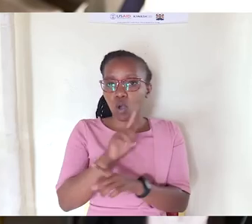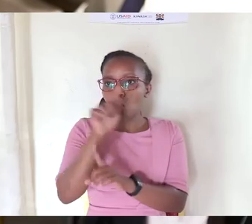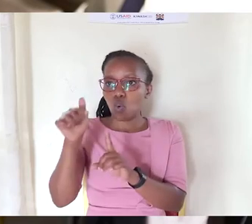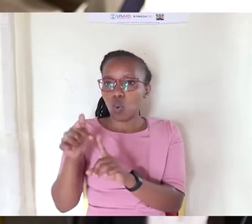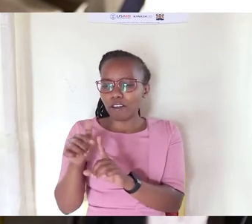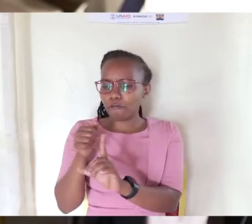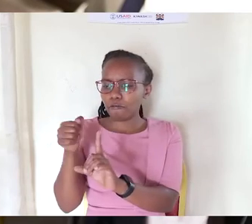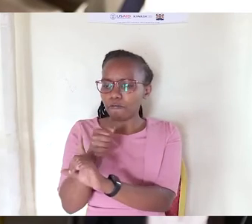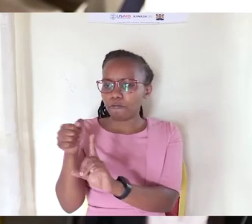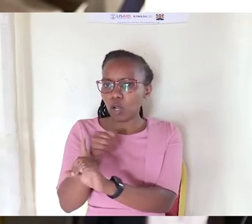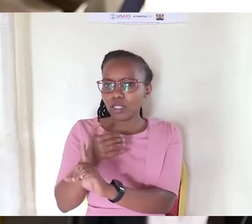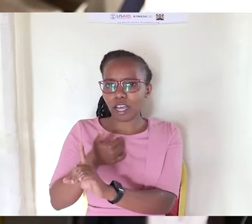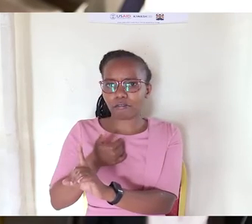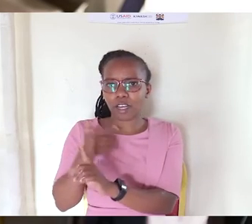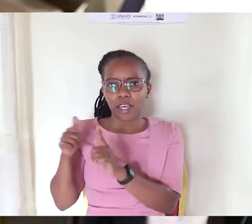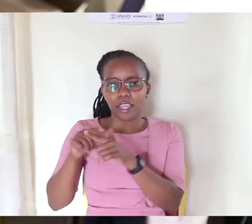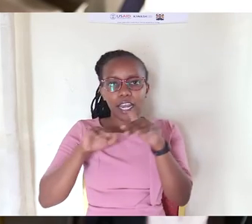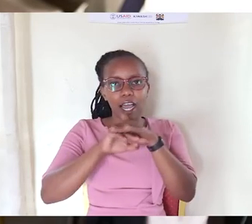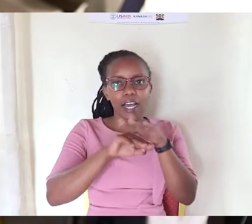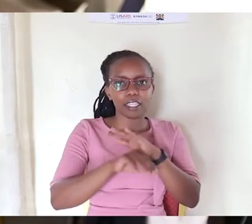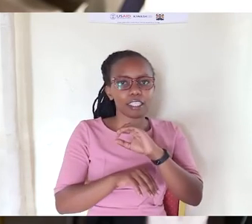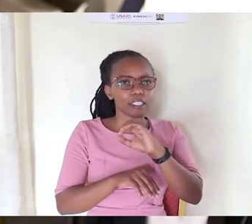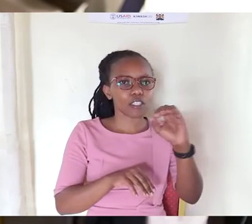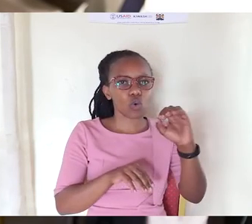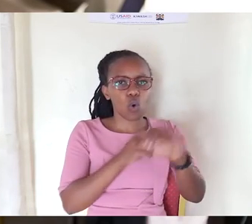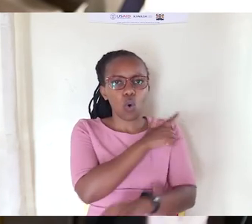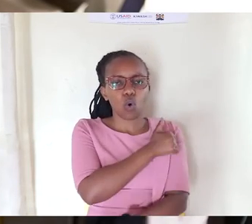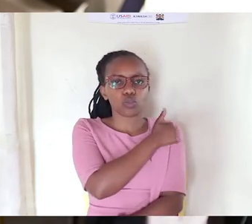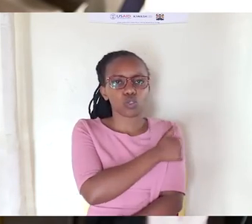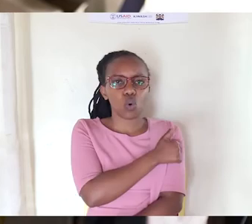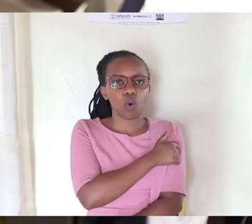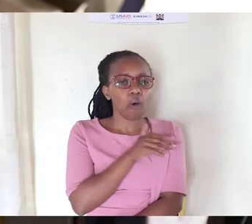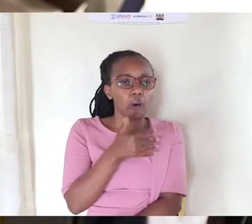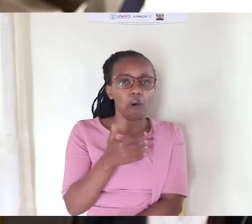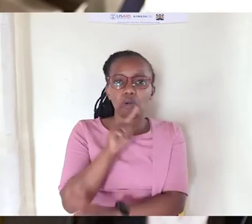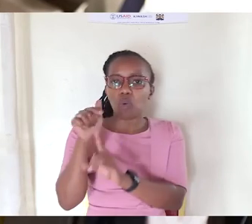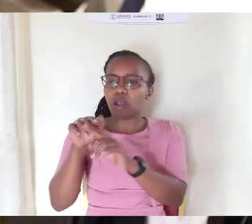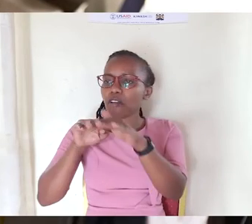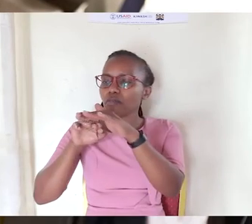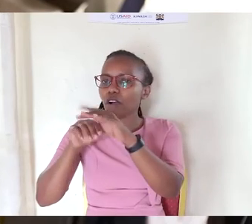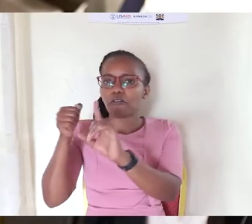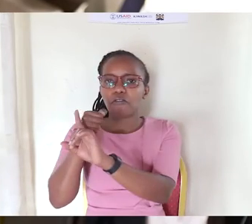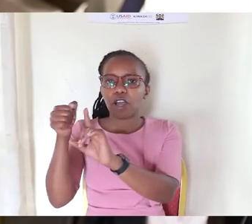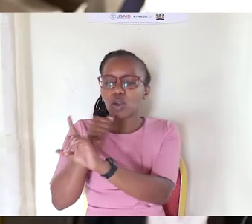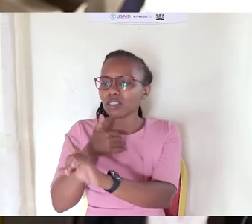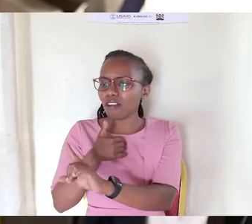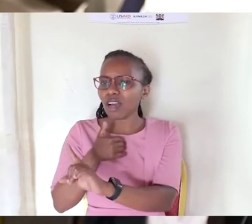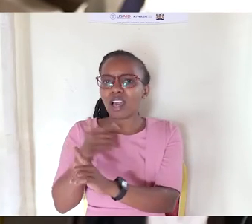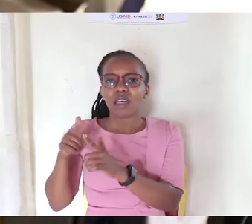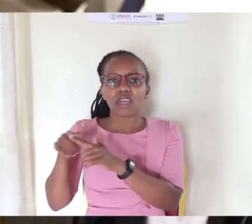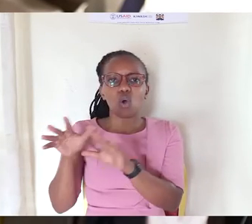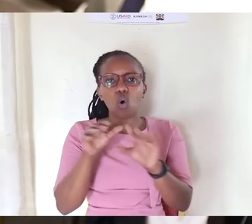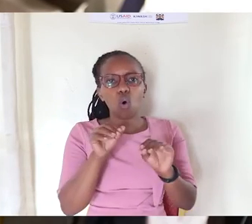have violence, we have no access to a hospital. Or when we have violence and we go to a police